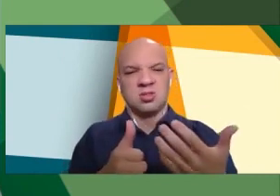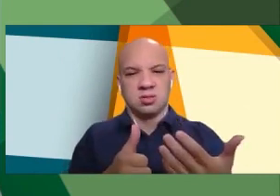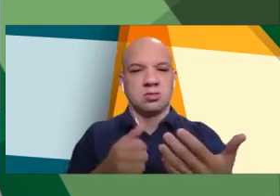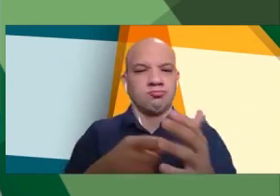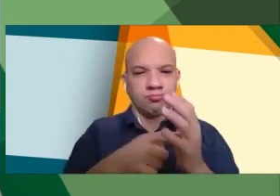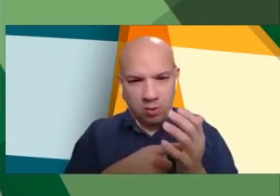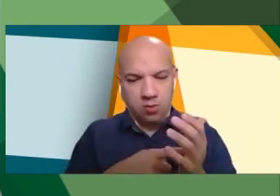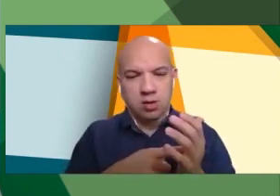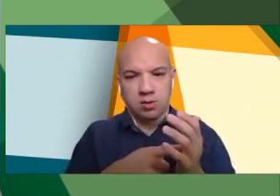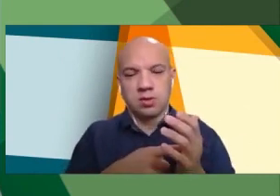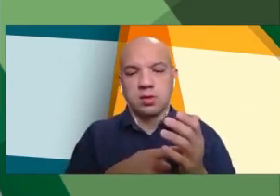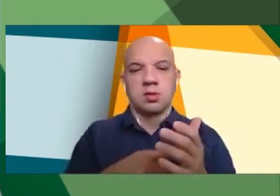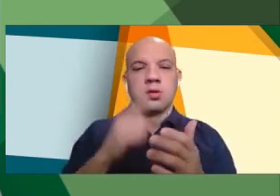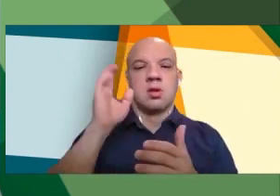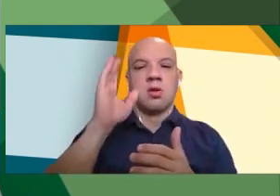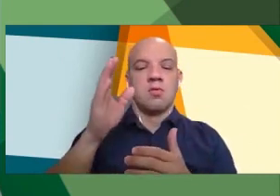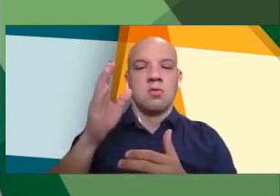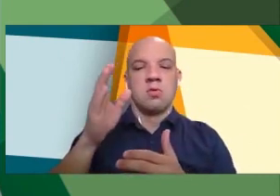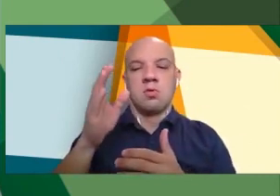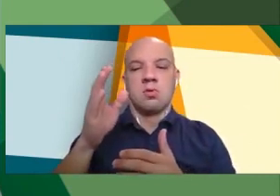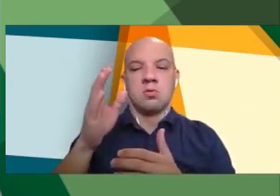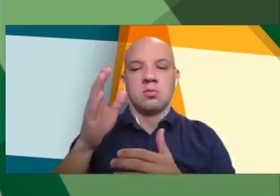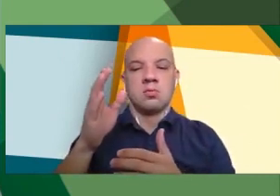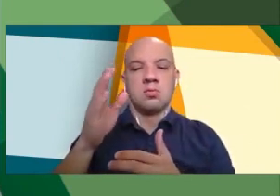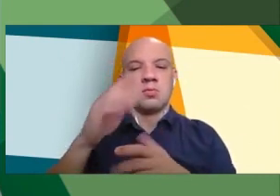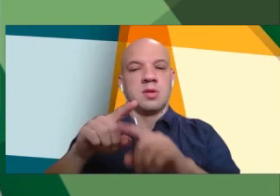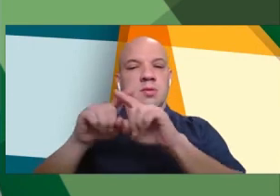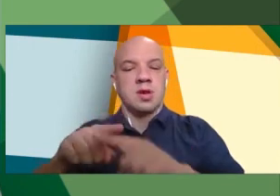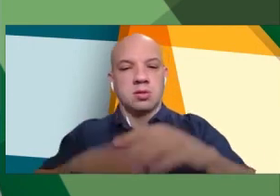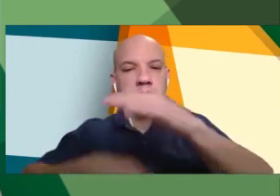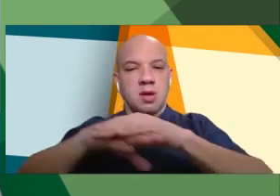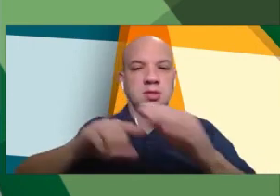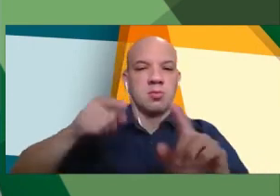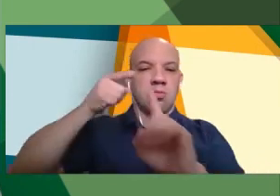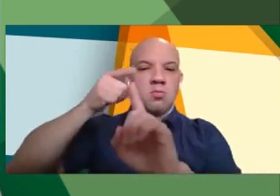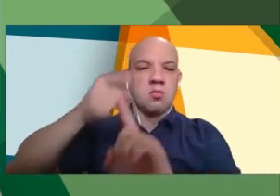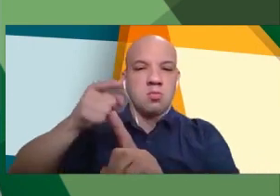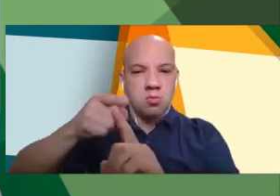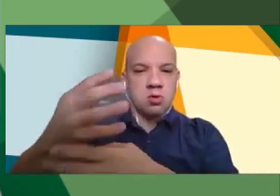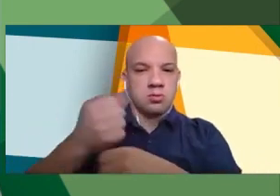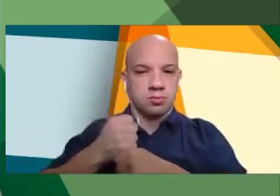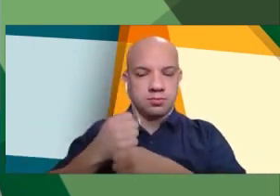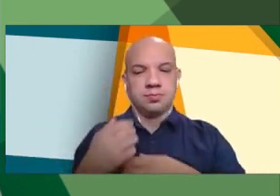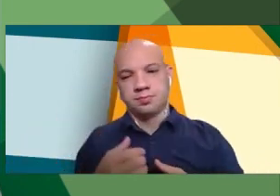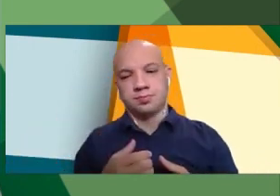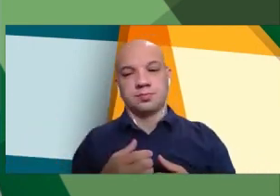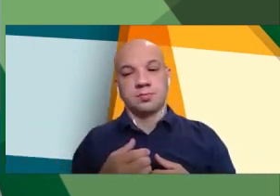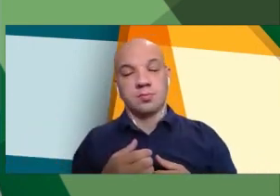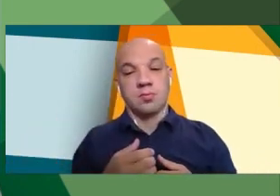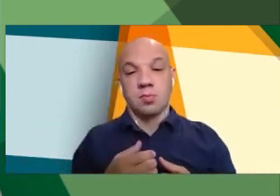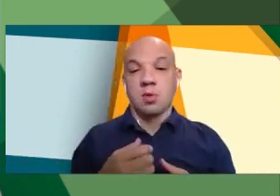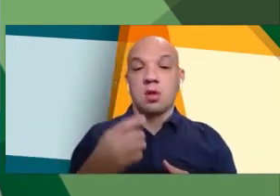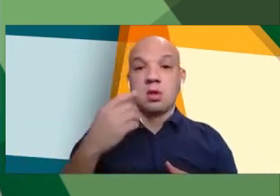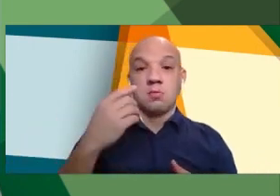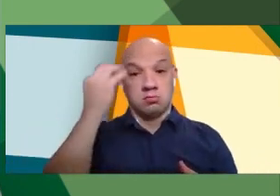assigned based on the maximum points stated in the RFP. To be considered qualified for